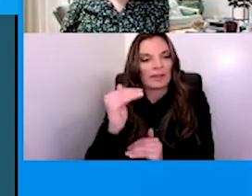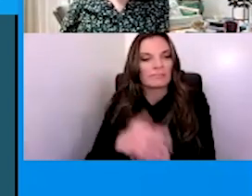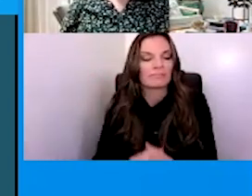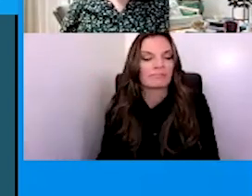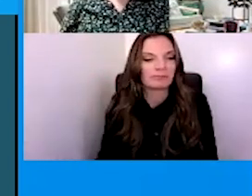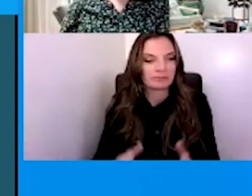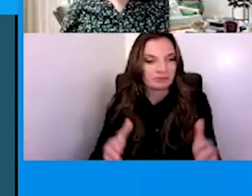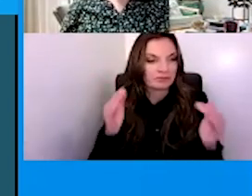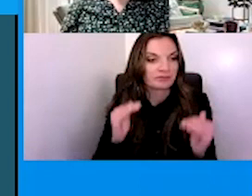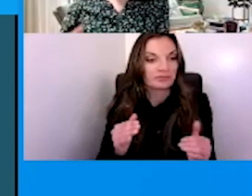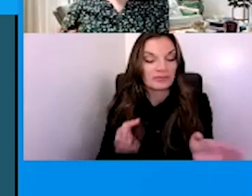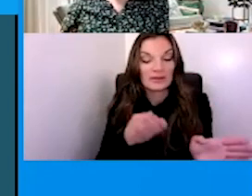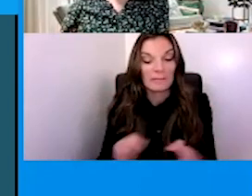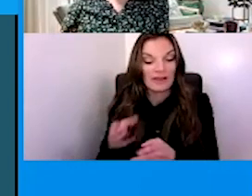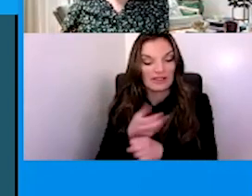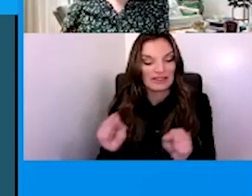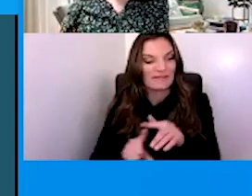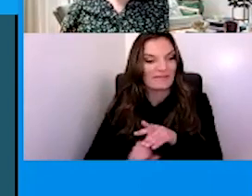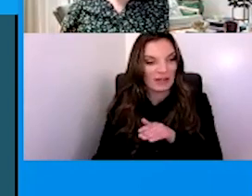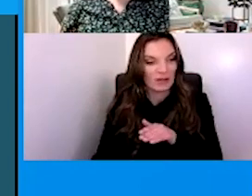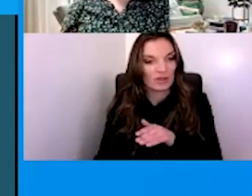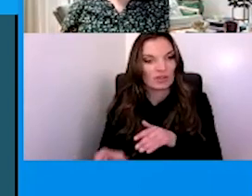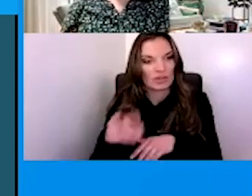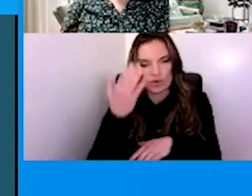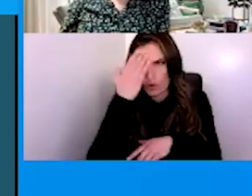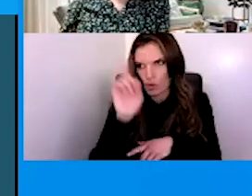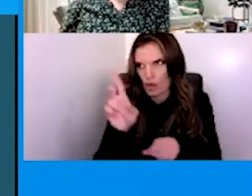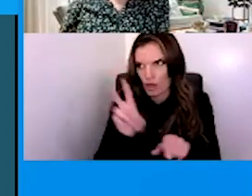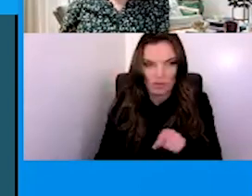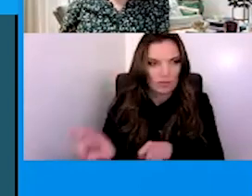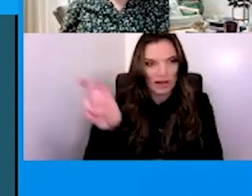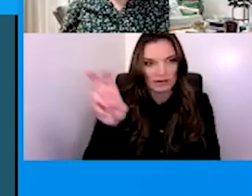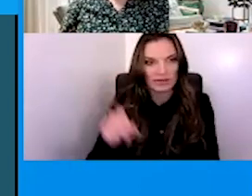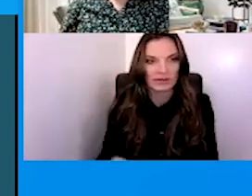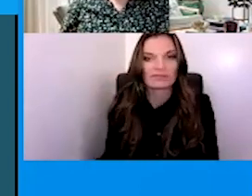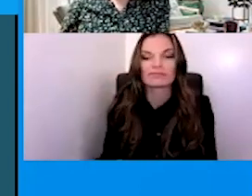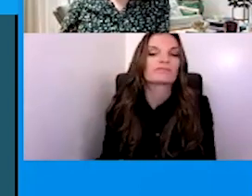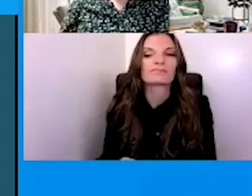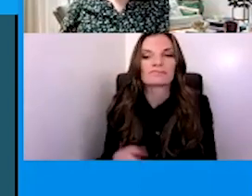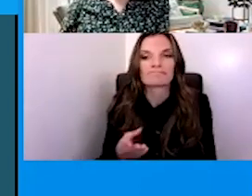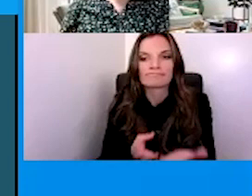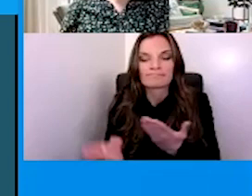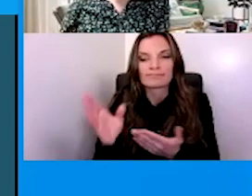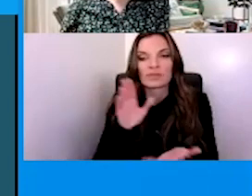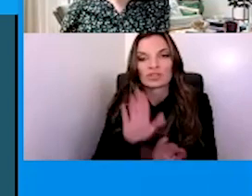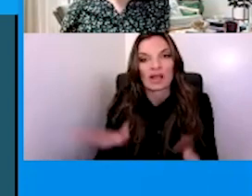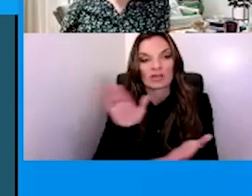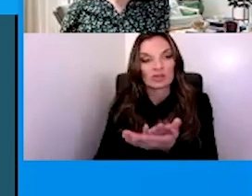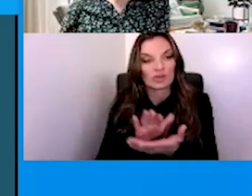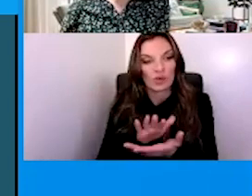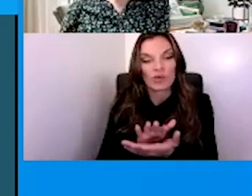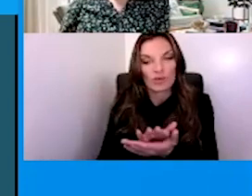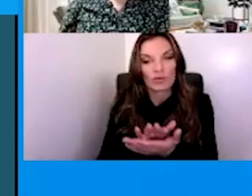planning, safe evacuations. So knowing routes of where you would go, also asking your child's school about their plans during